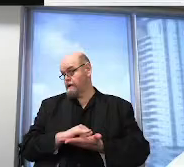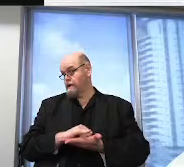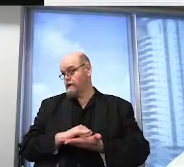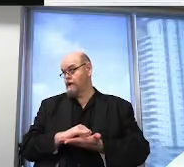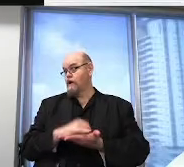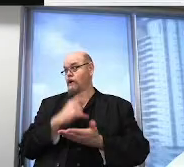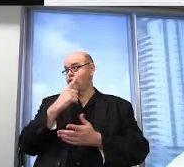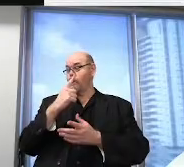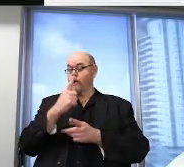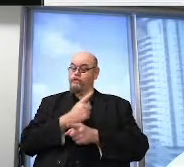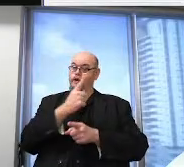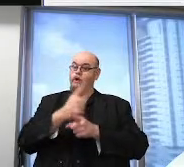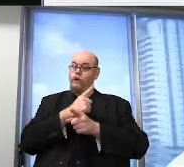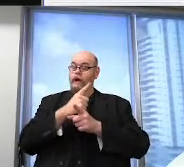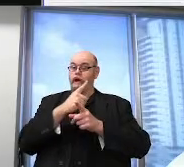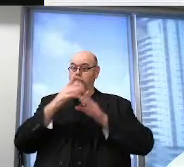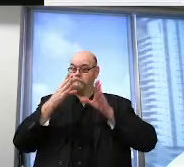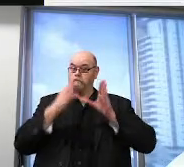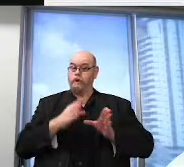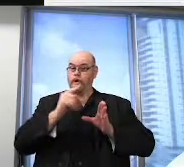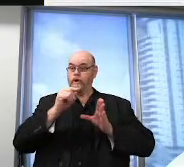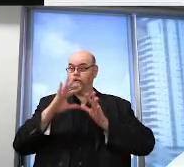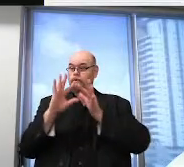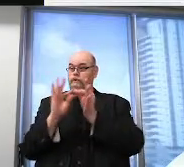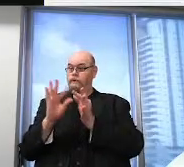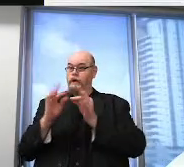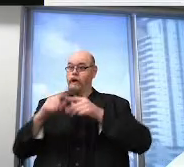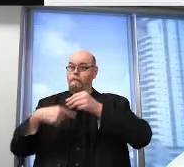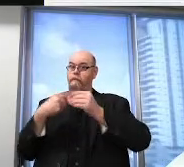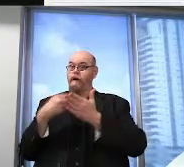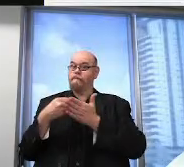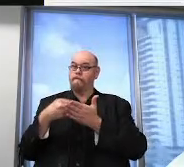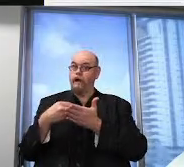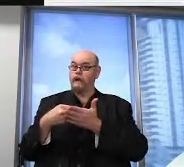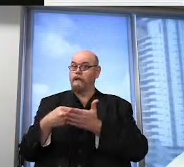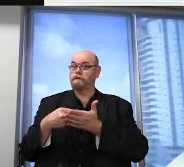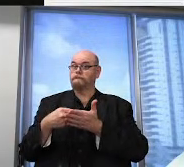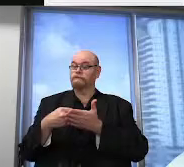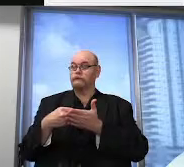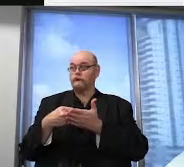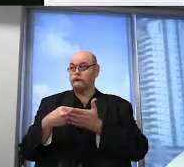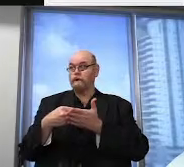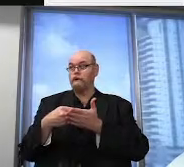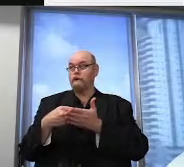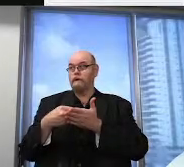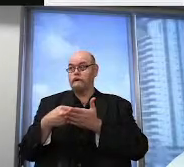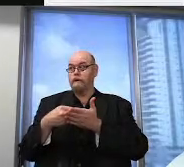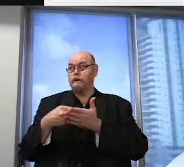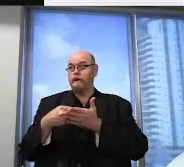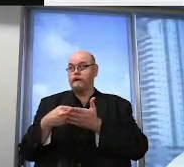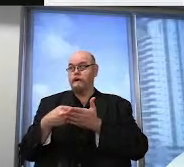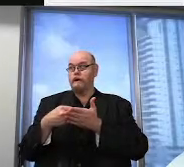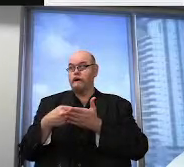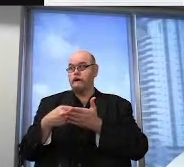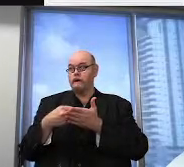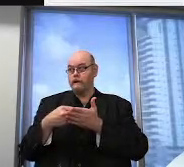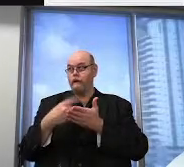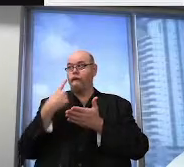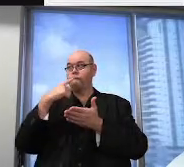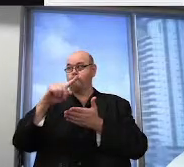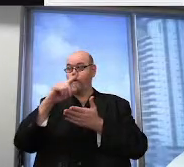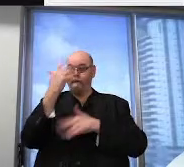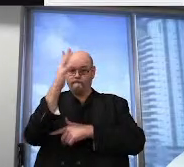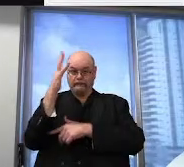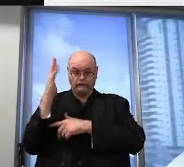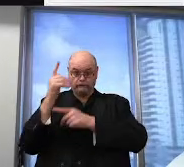The correct witness to address the discussion around the financial impact on the deployment of the